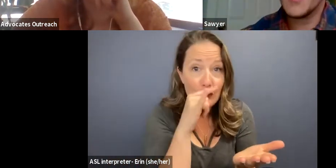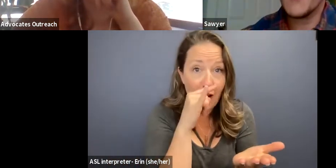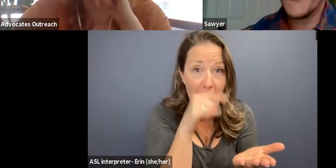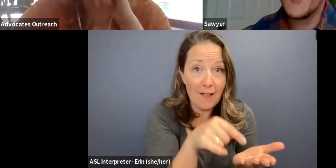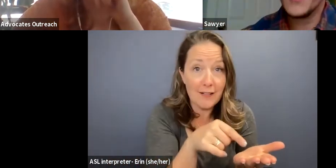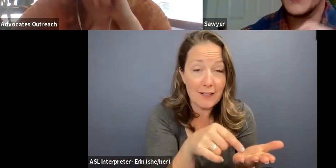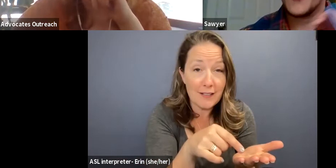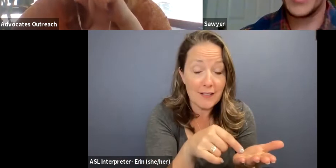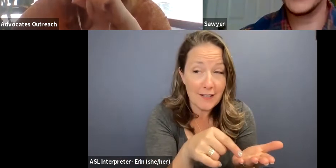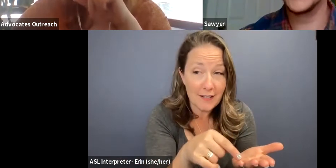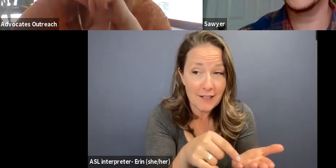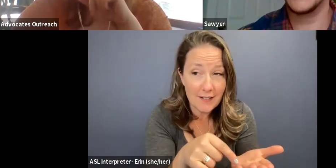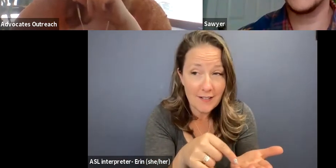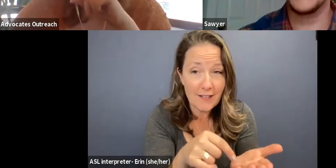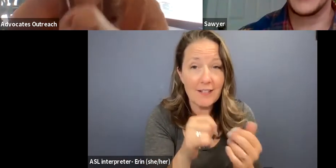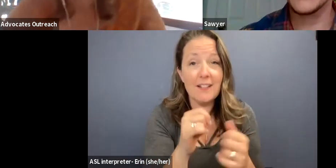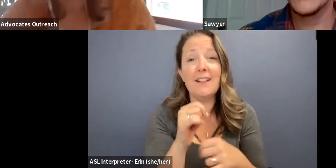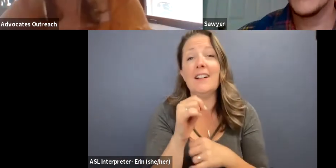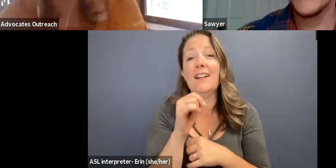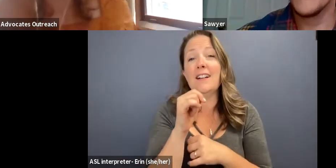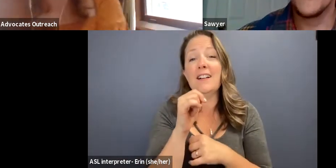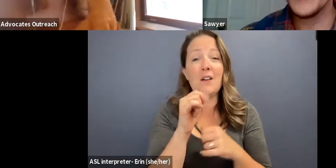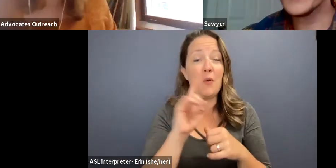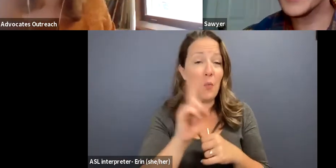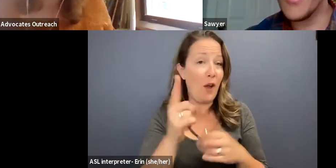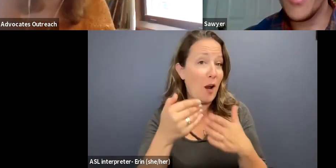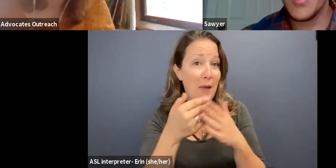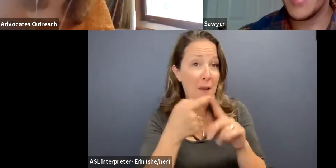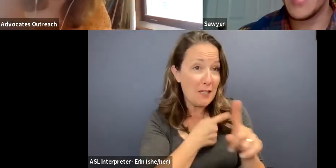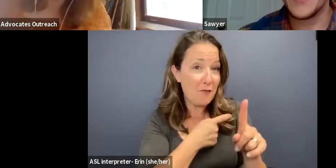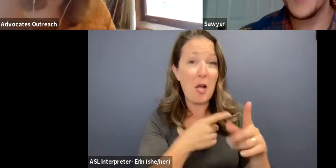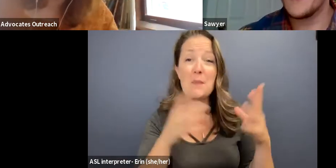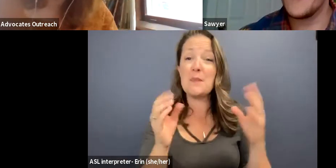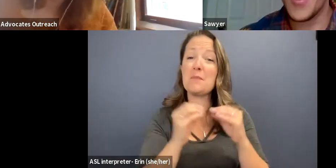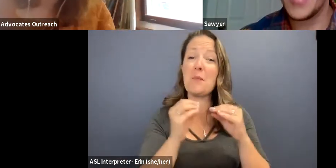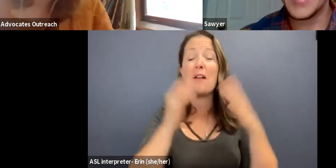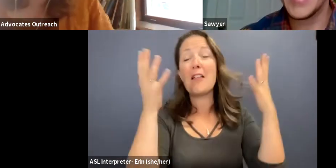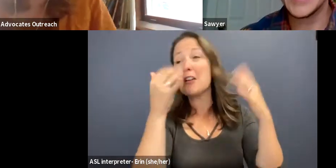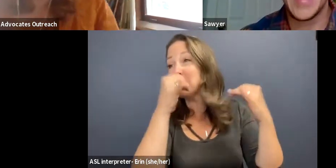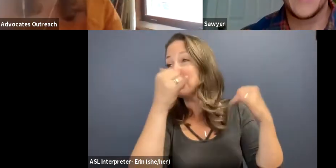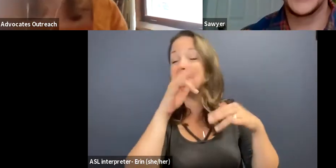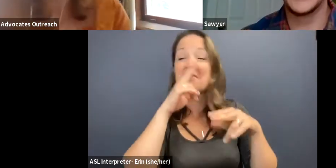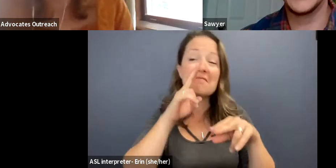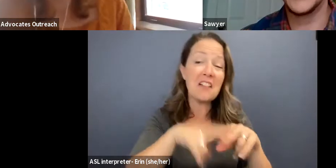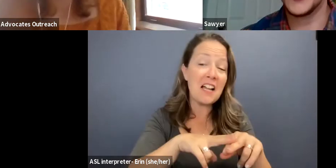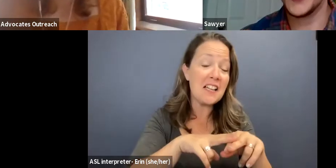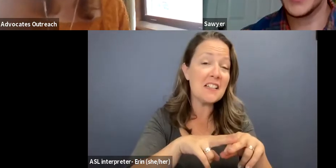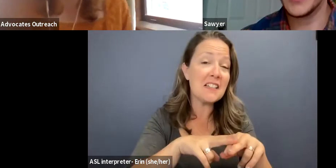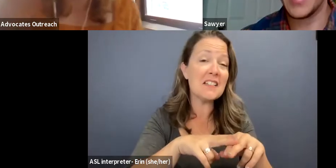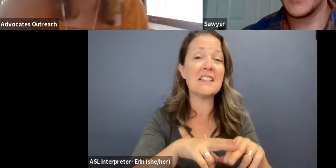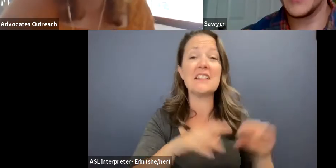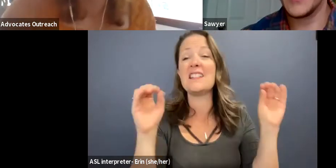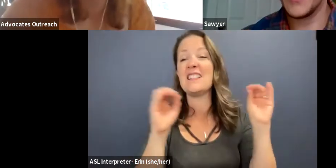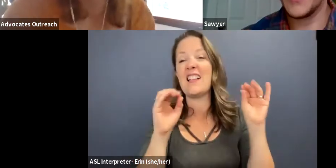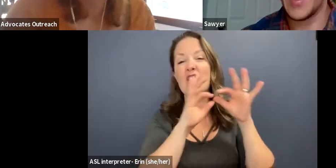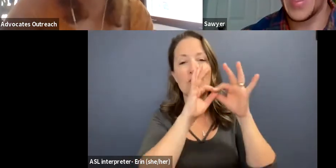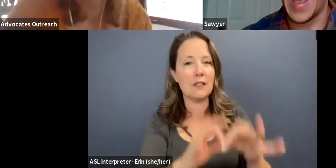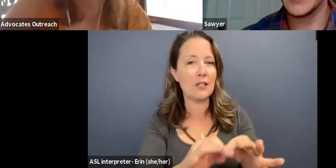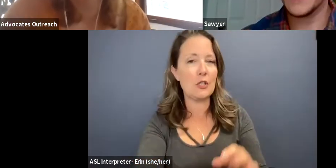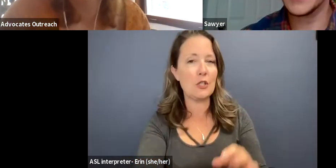they're often going to remember how they felt about the conversation. And so thinking about your tone of